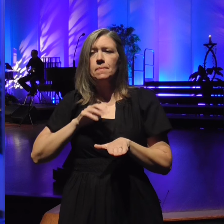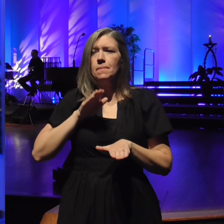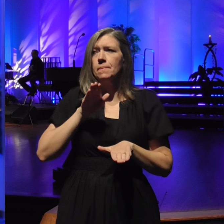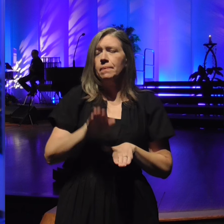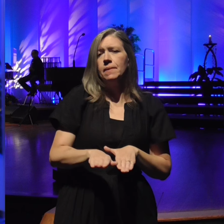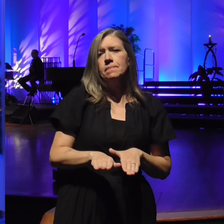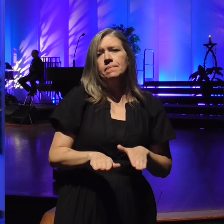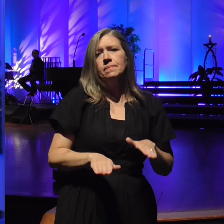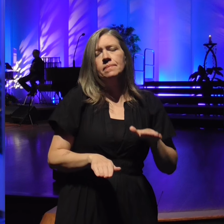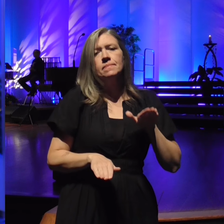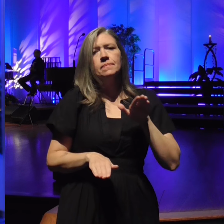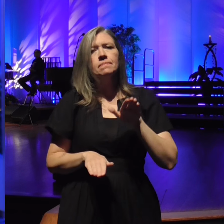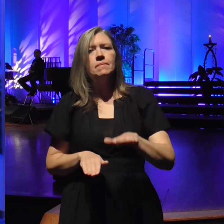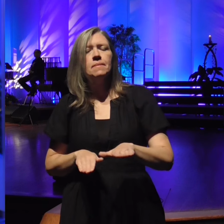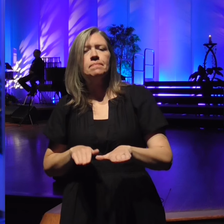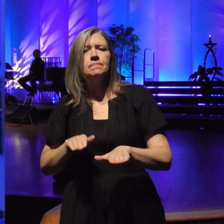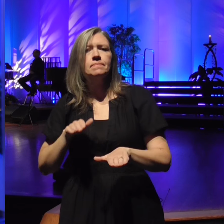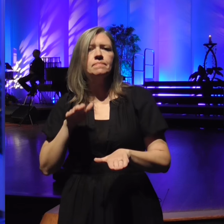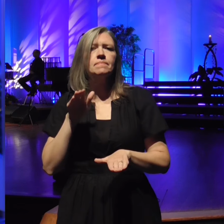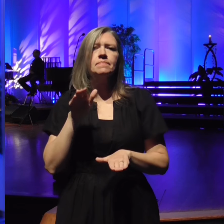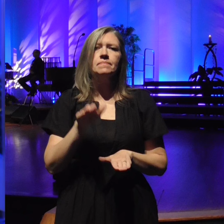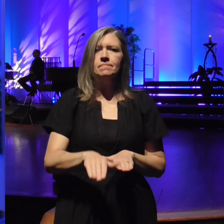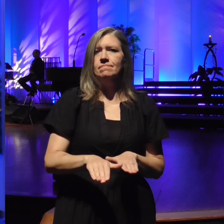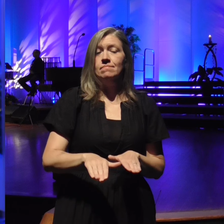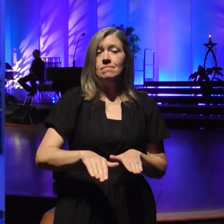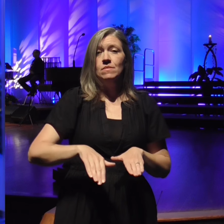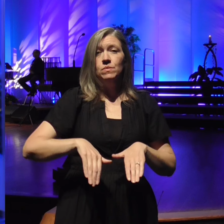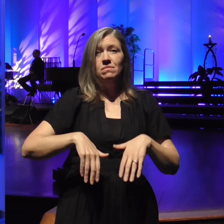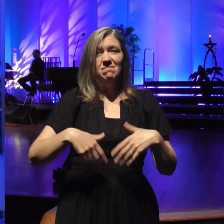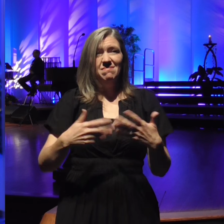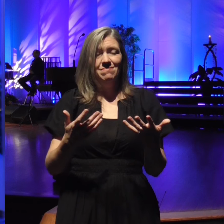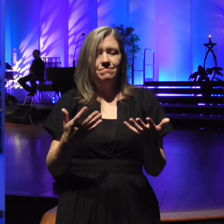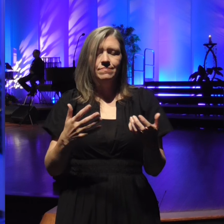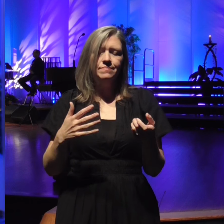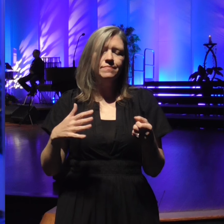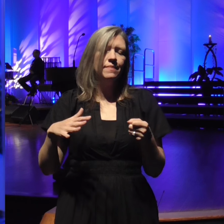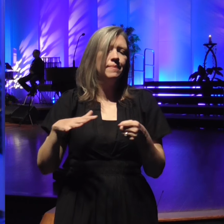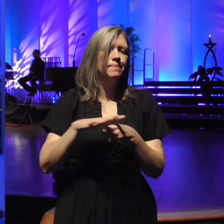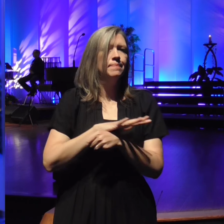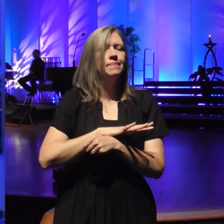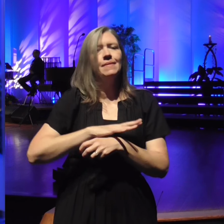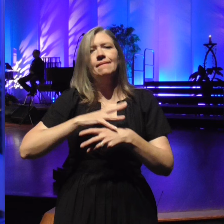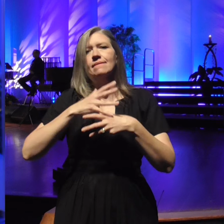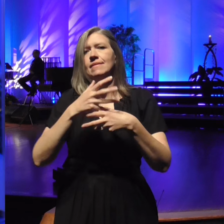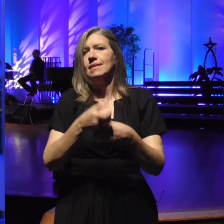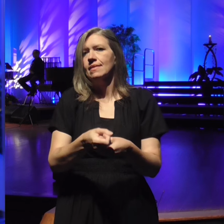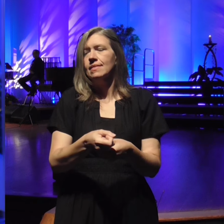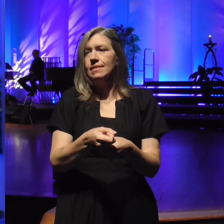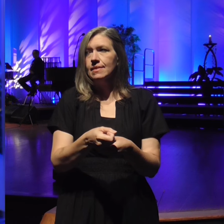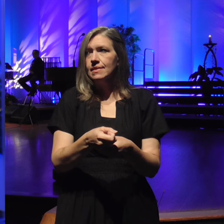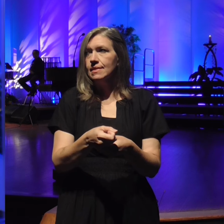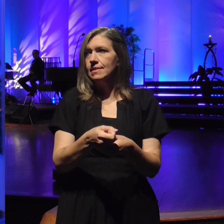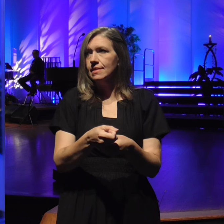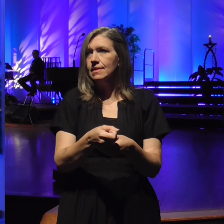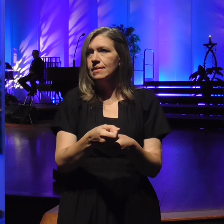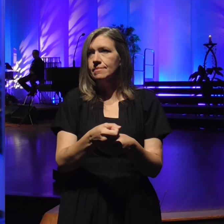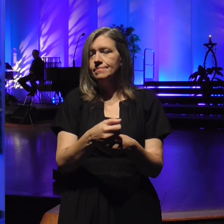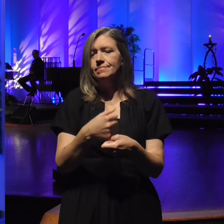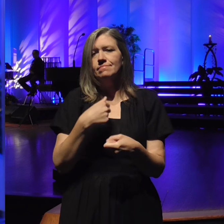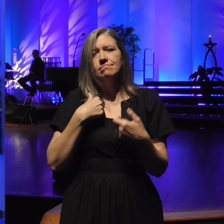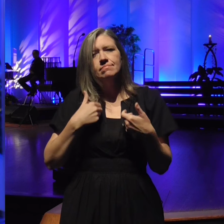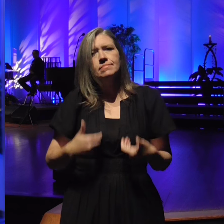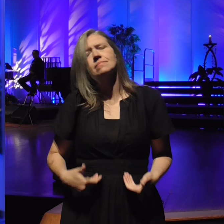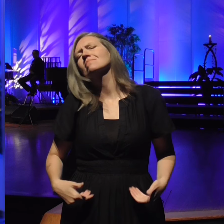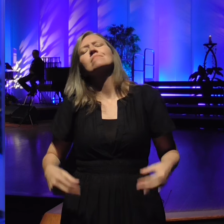way. For every step I take